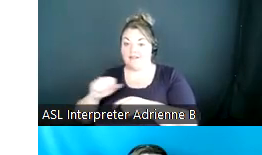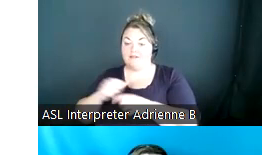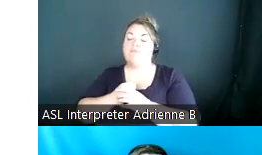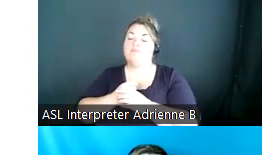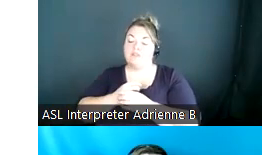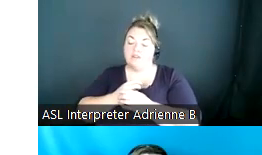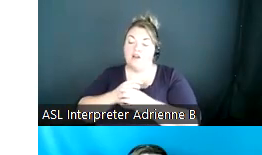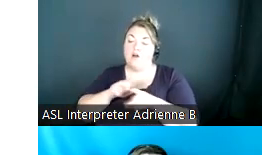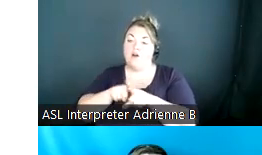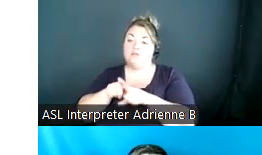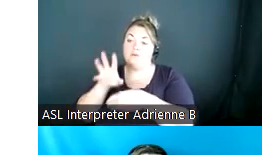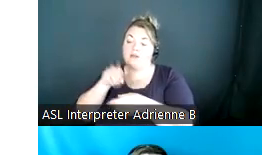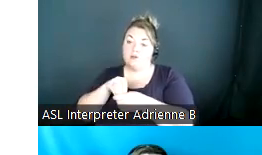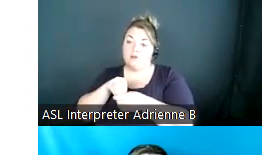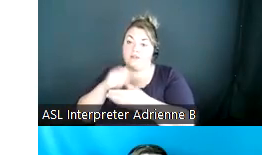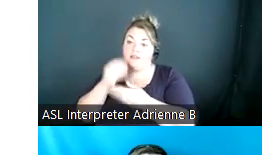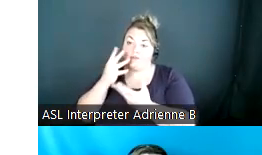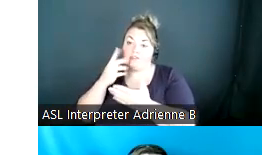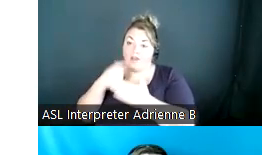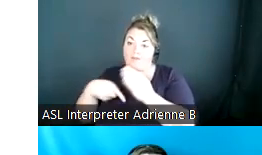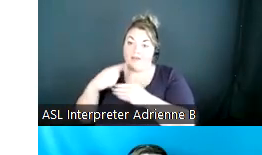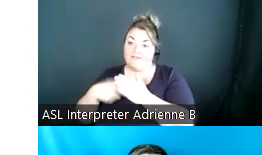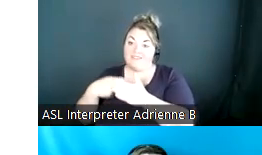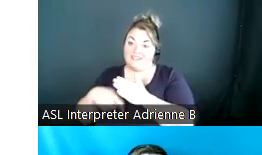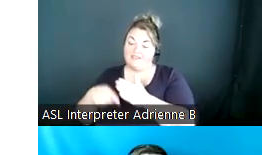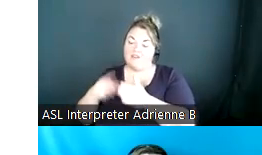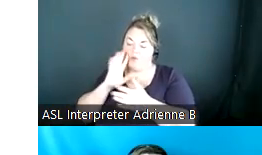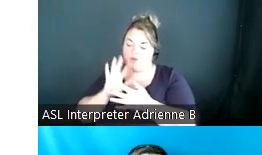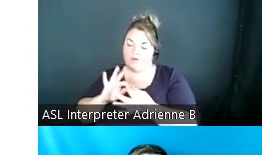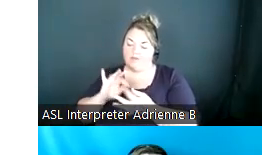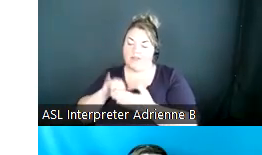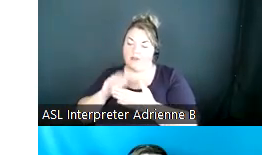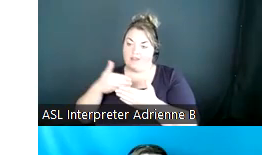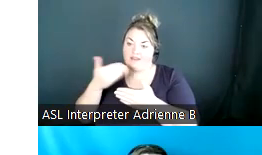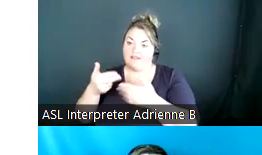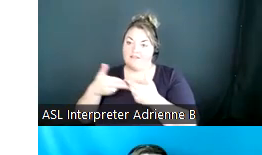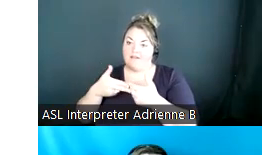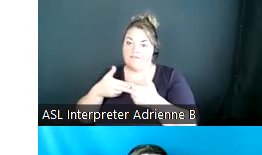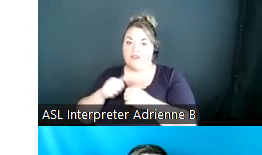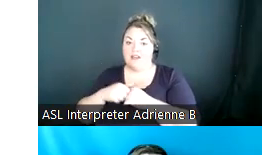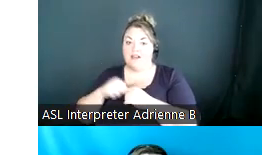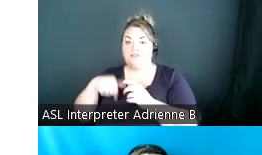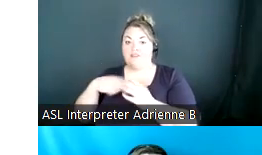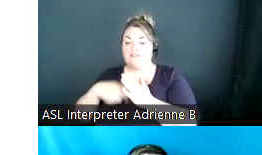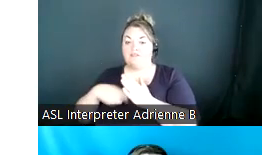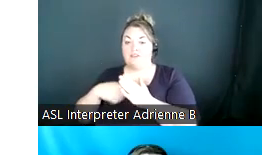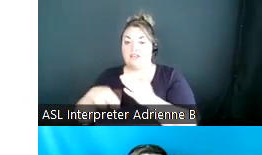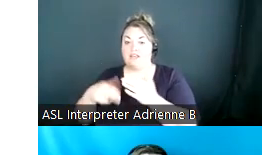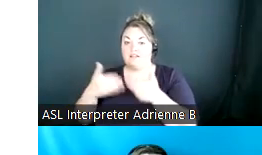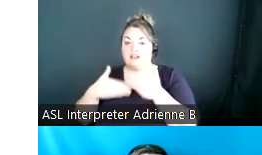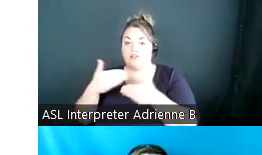includes information about the fee schedule, which we'll go into on the next slide. So this fee schedule was